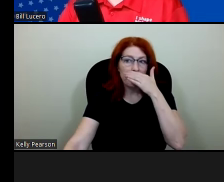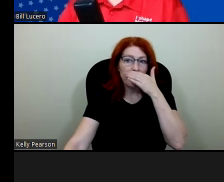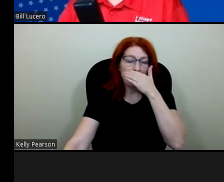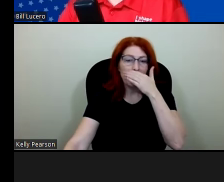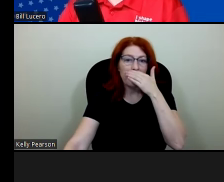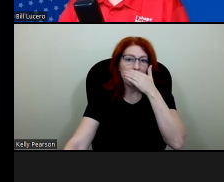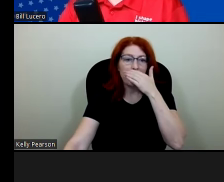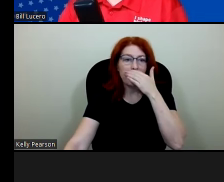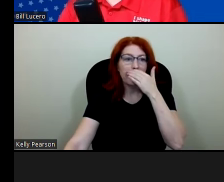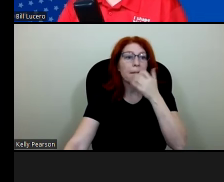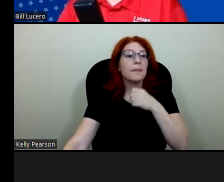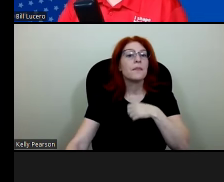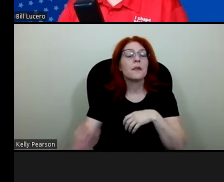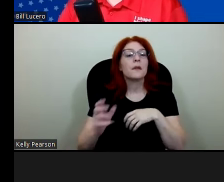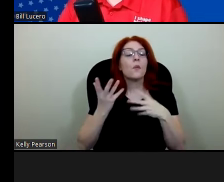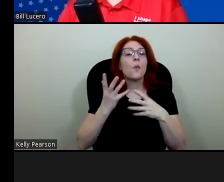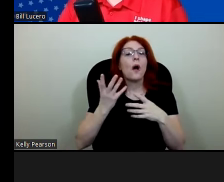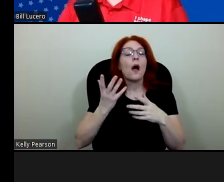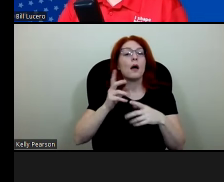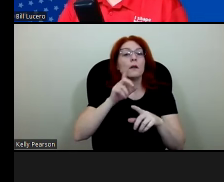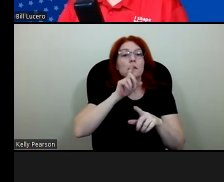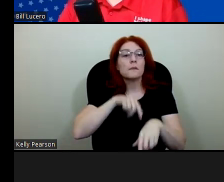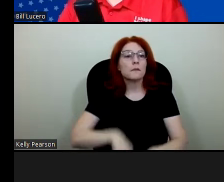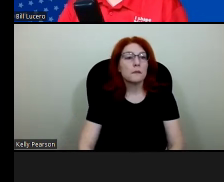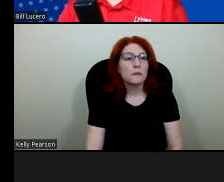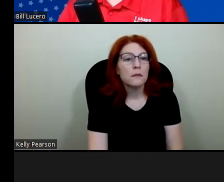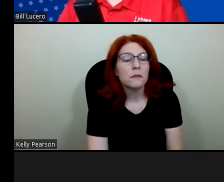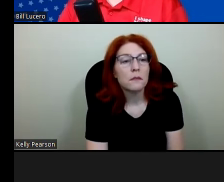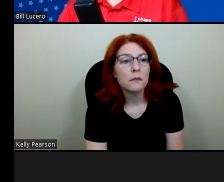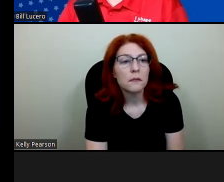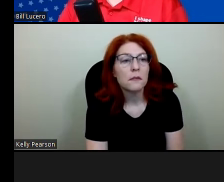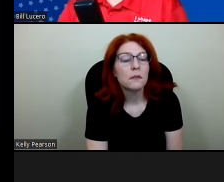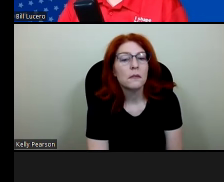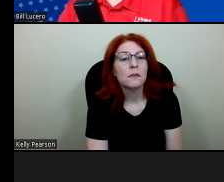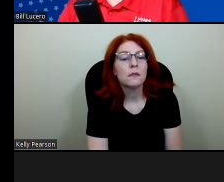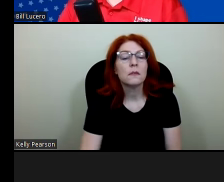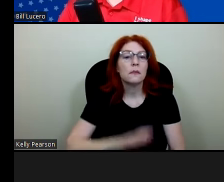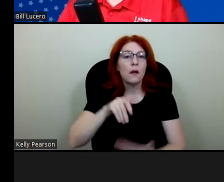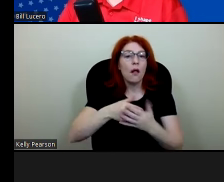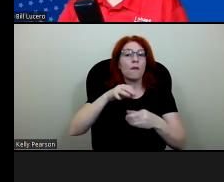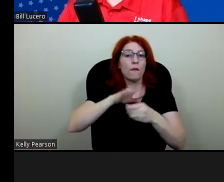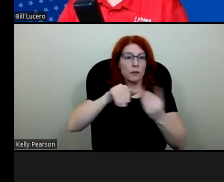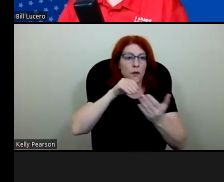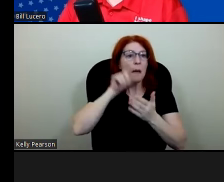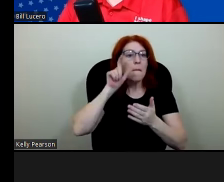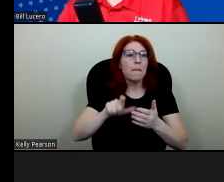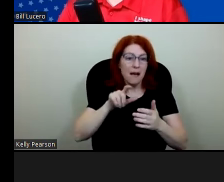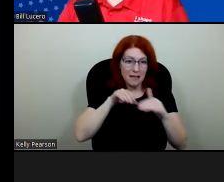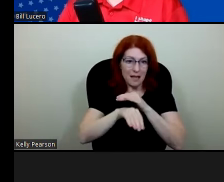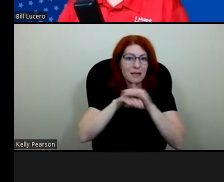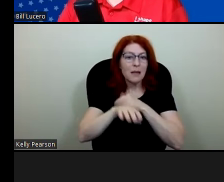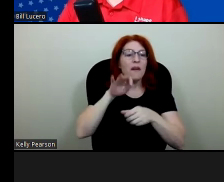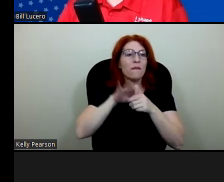so we have what is true. Okay. So all vote centers must have accessible voting